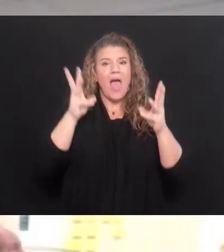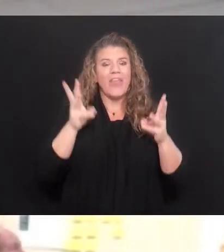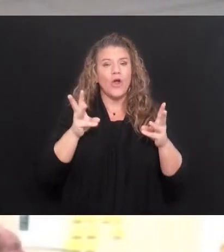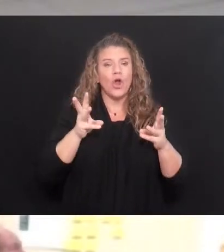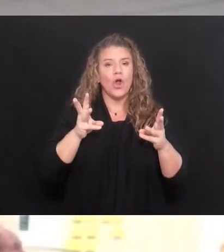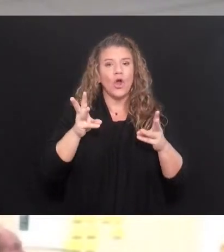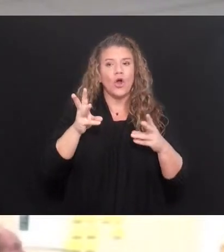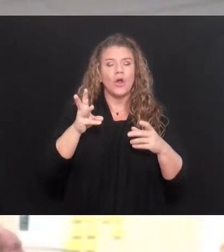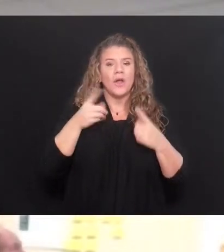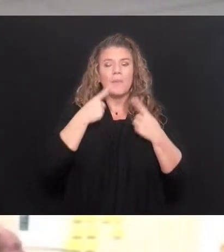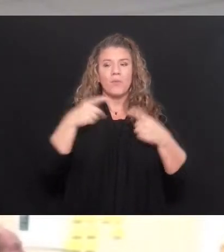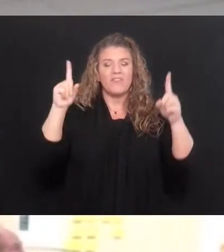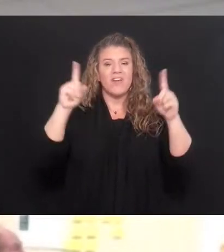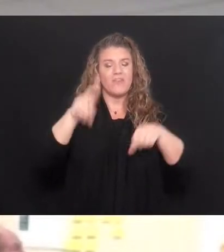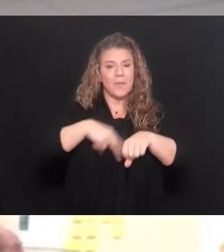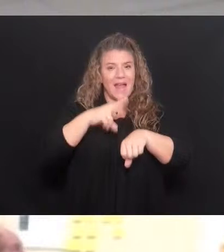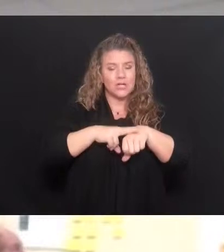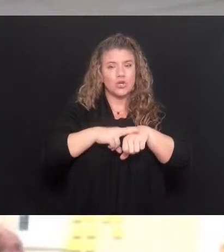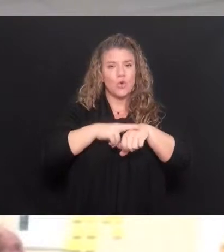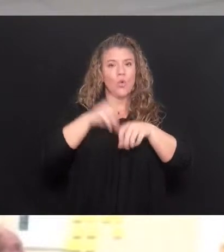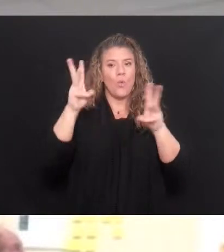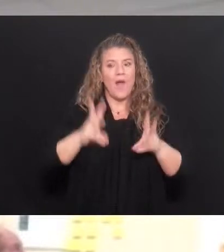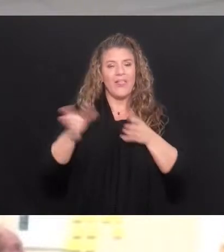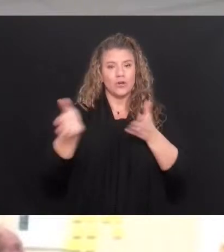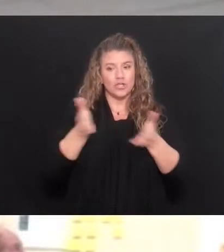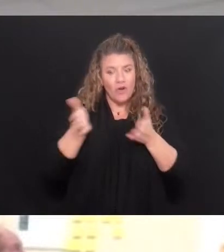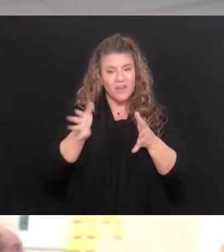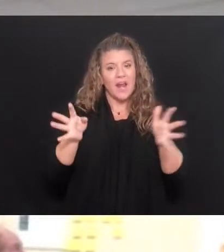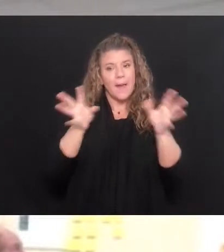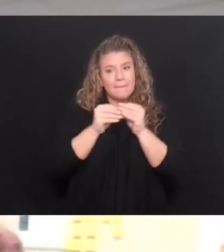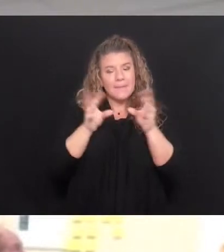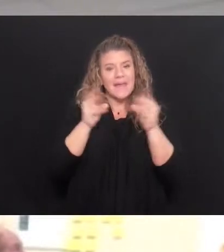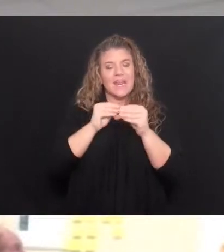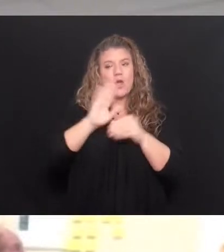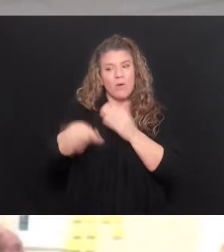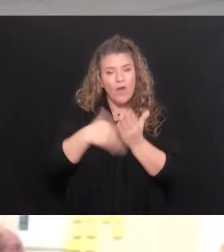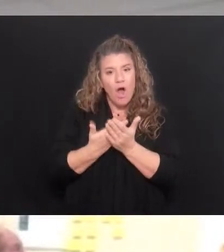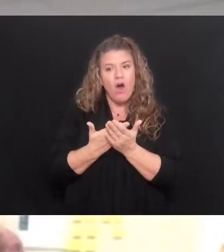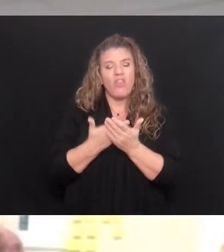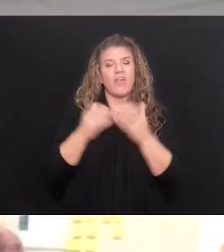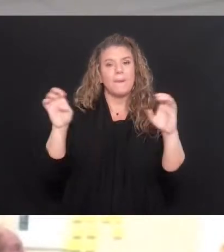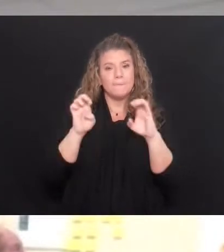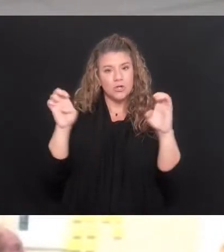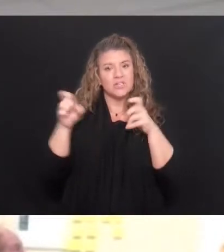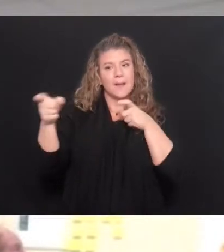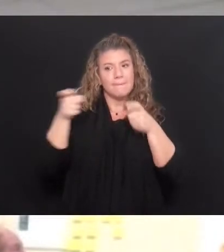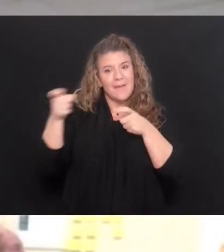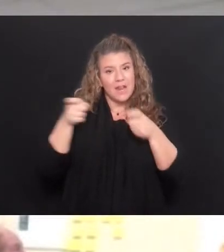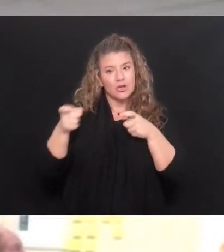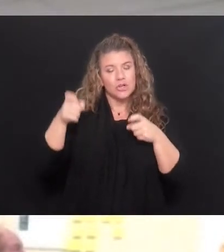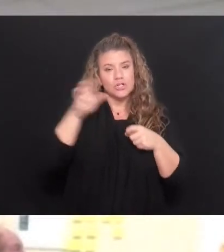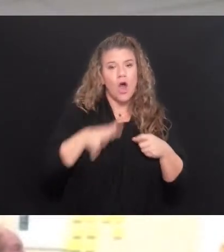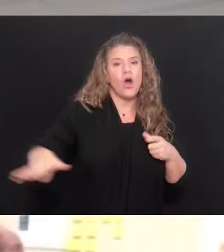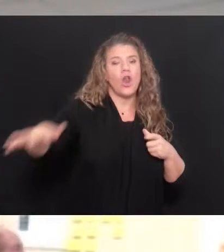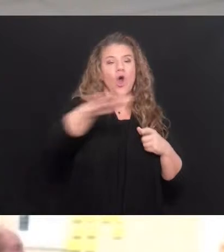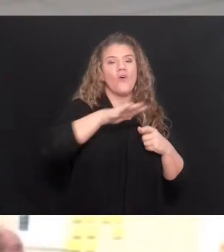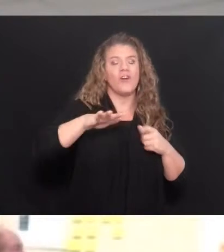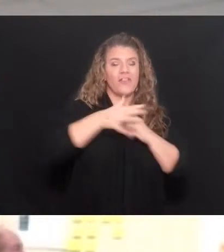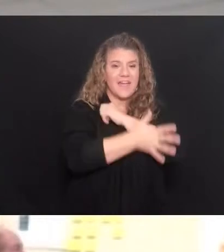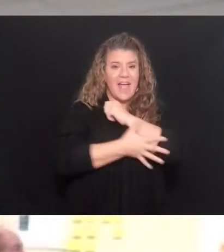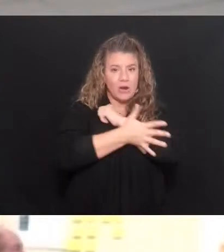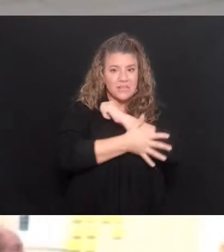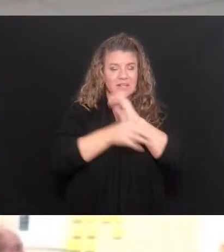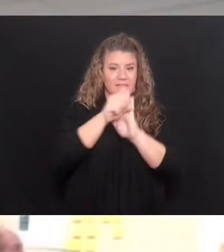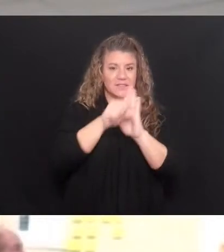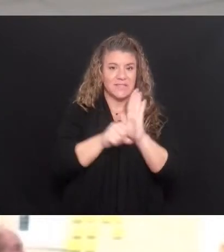the National Weather Service and a meeting with all of the emergency managers across all the counties of